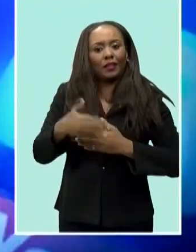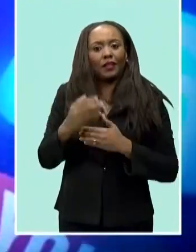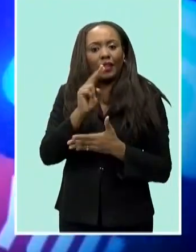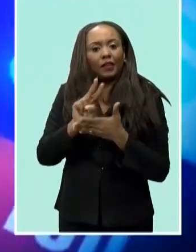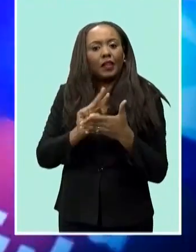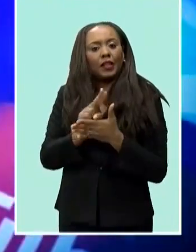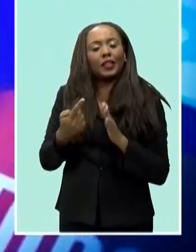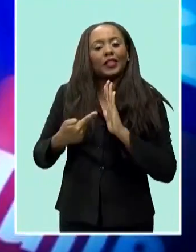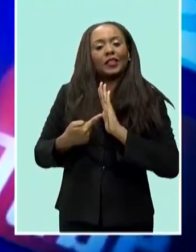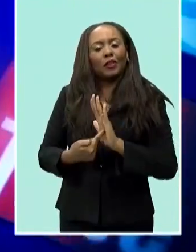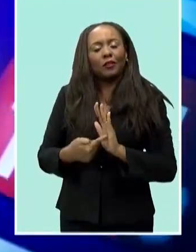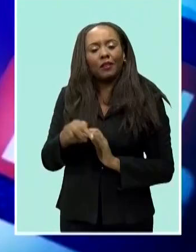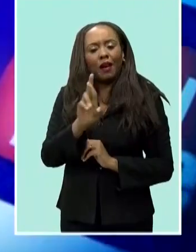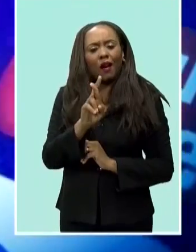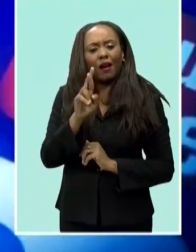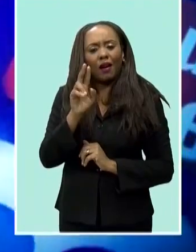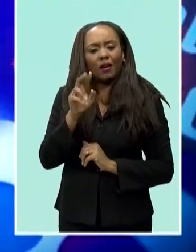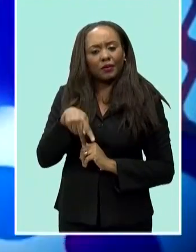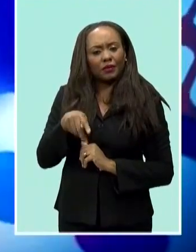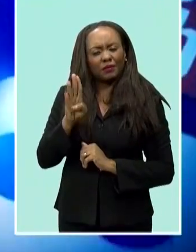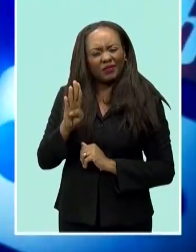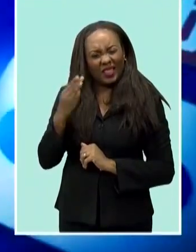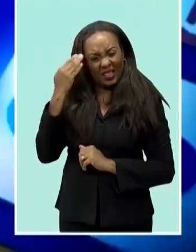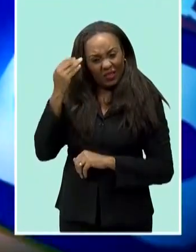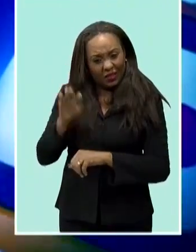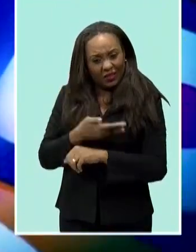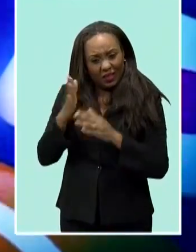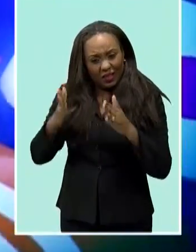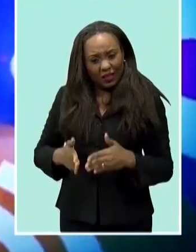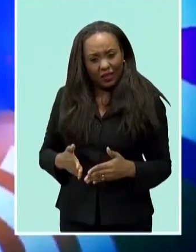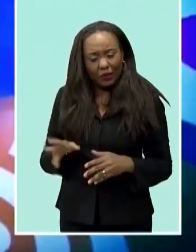that soca artist Red Plastic Bag not only has